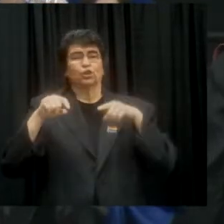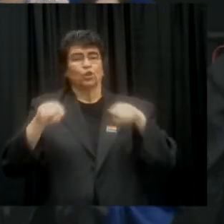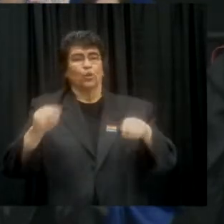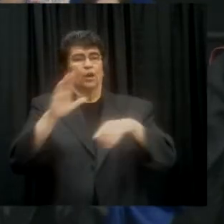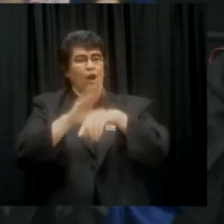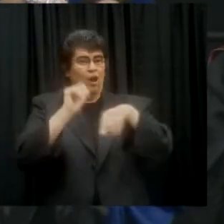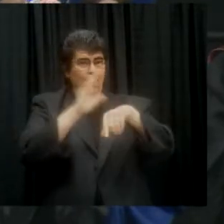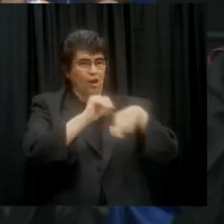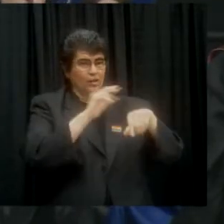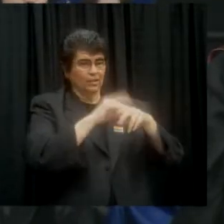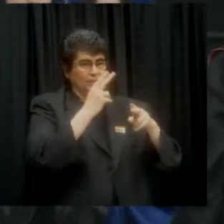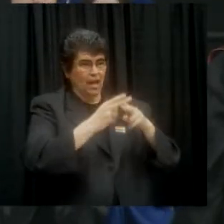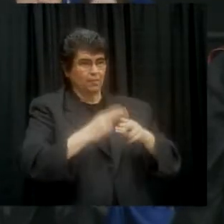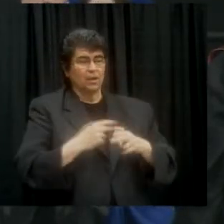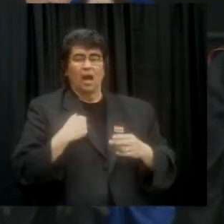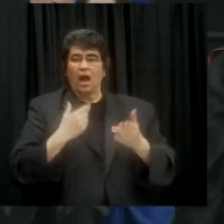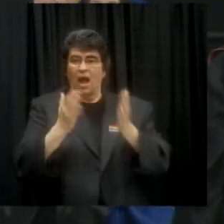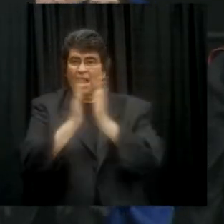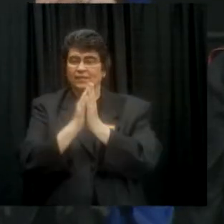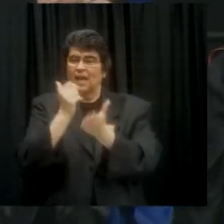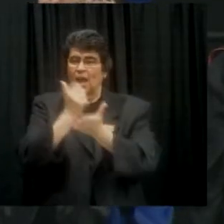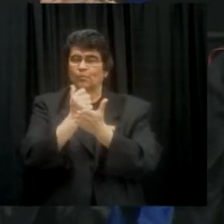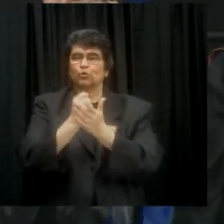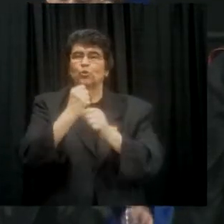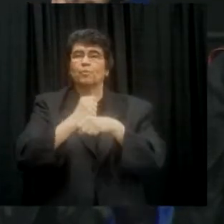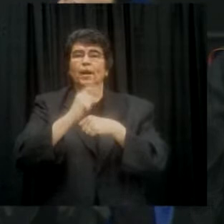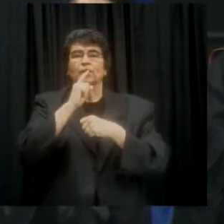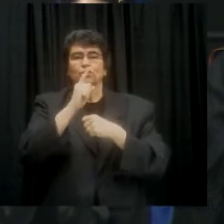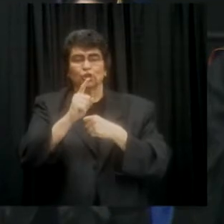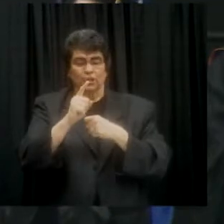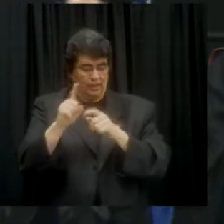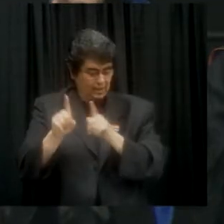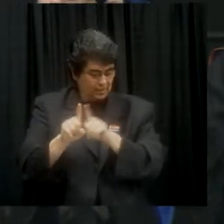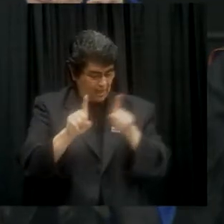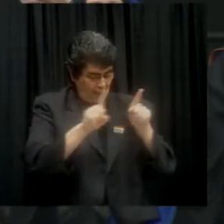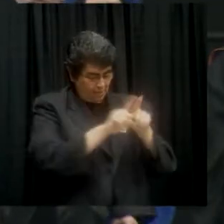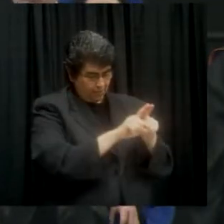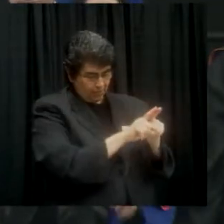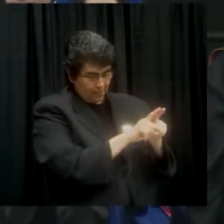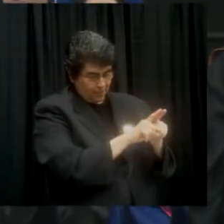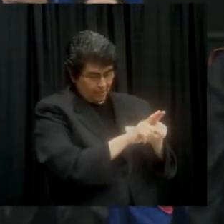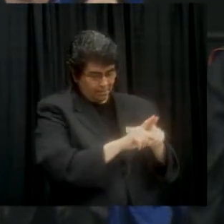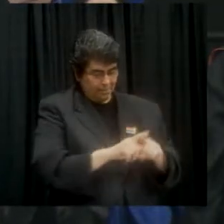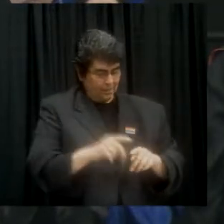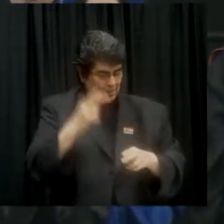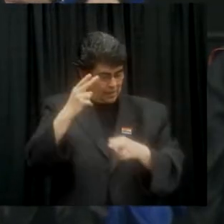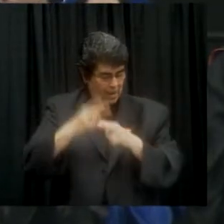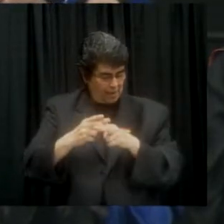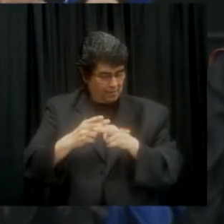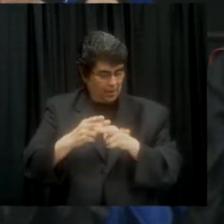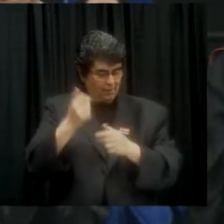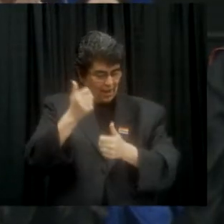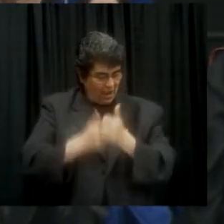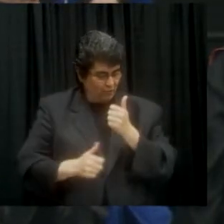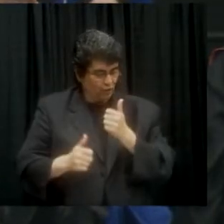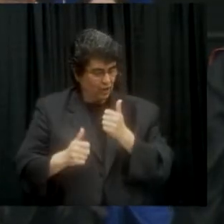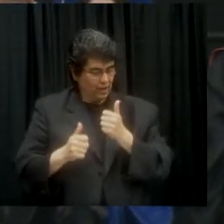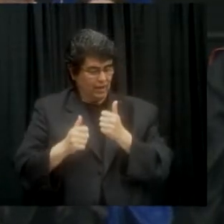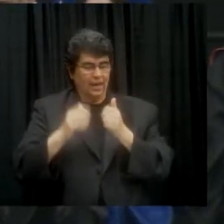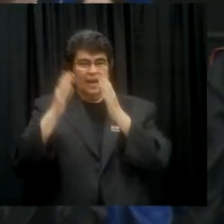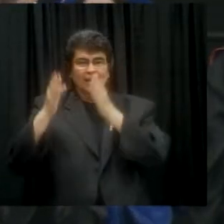call. I ask that you help to ensure the same number, the same name of every